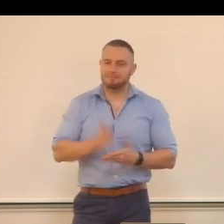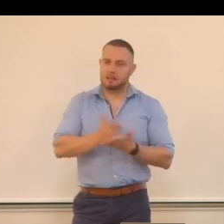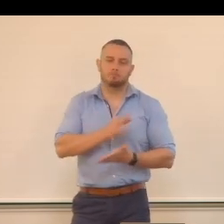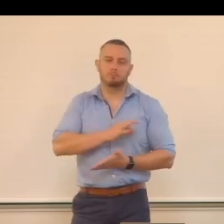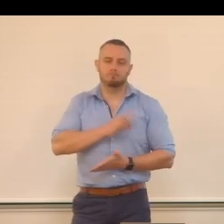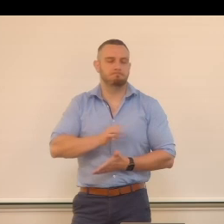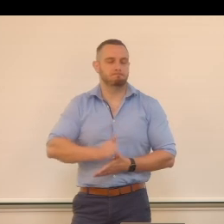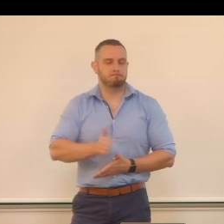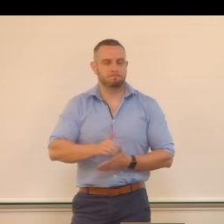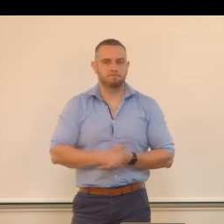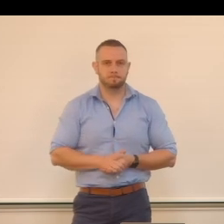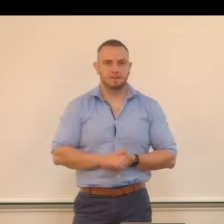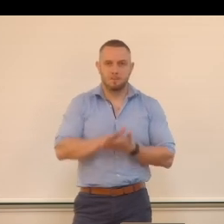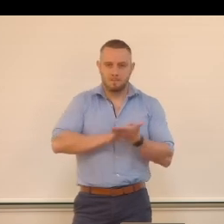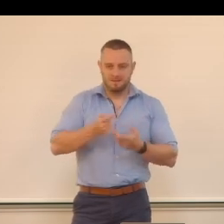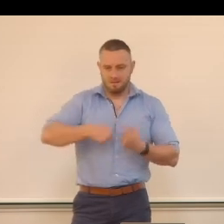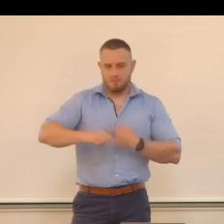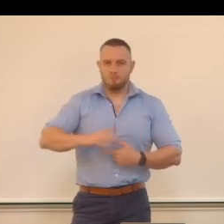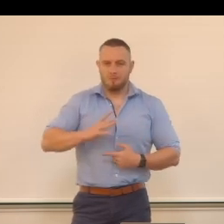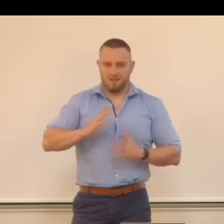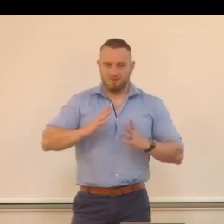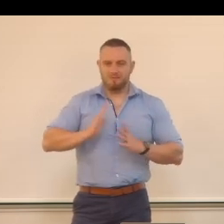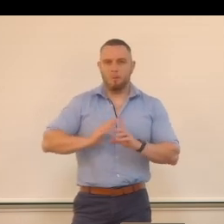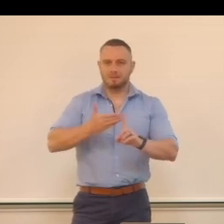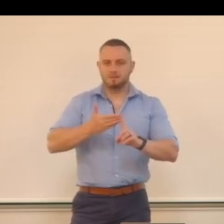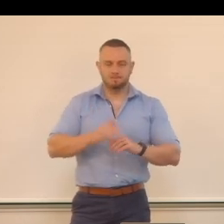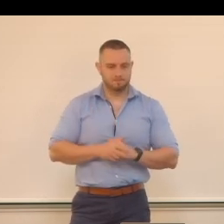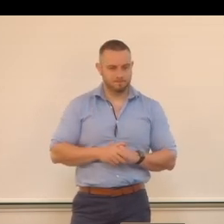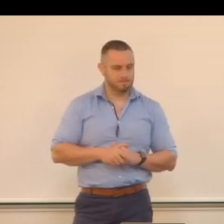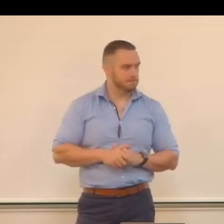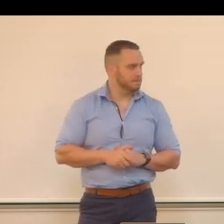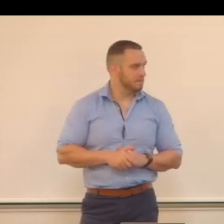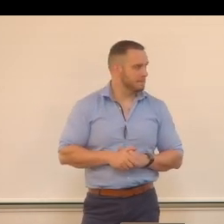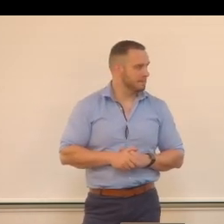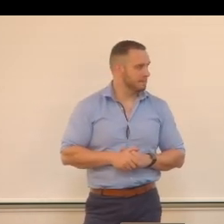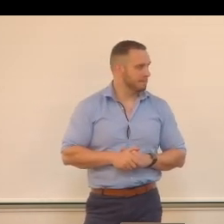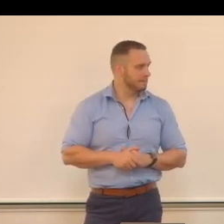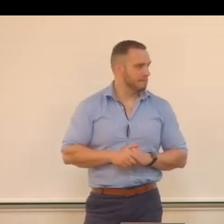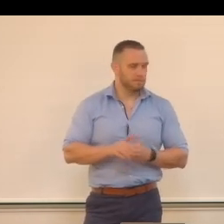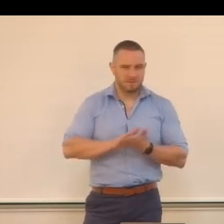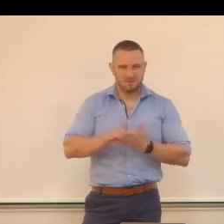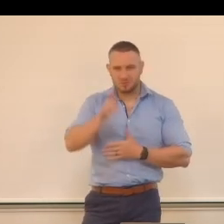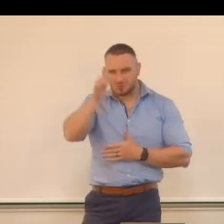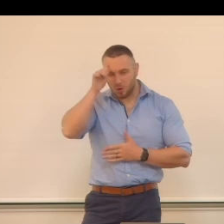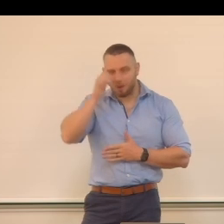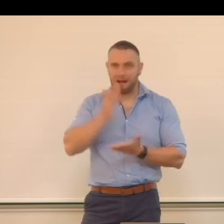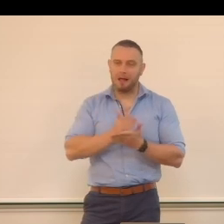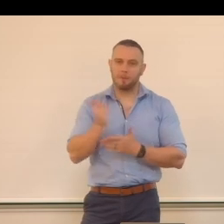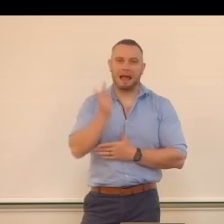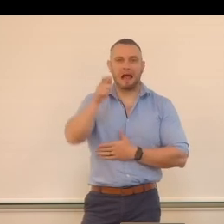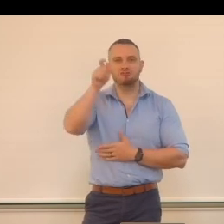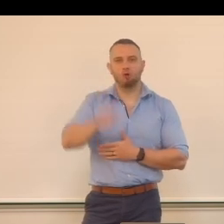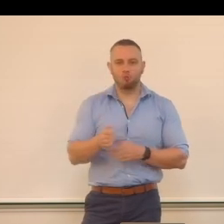benefit for being prepared for your mission. It's a little bit of a taste of what astronauts go through for preparing for a